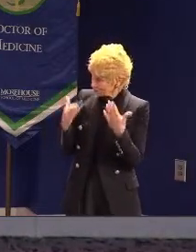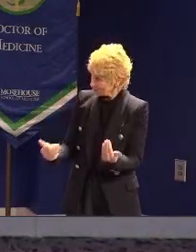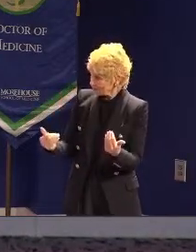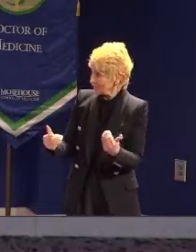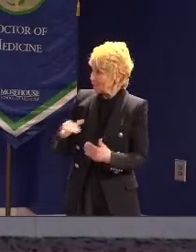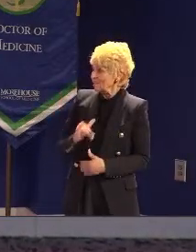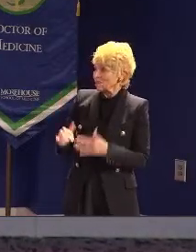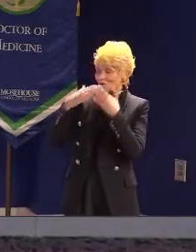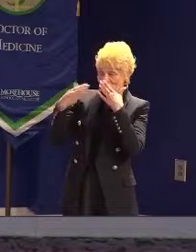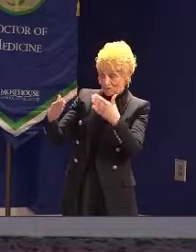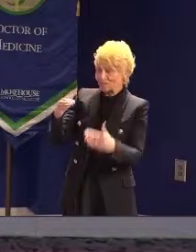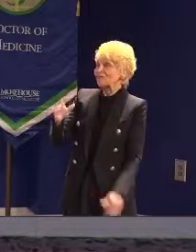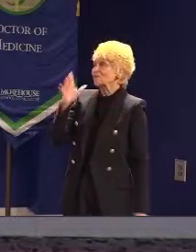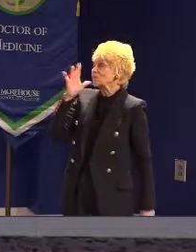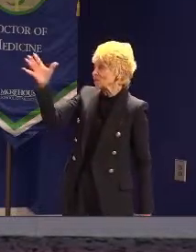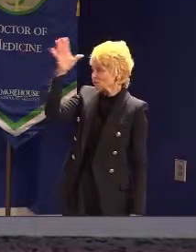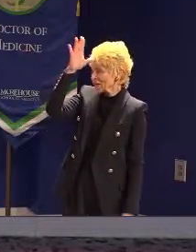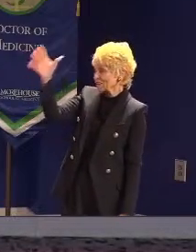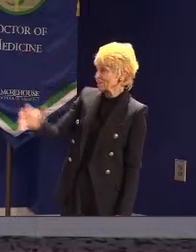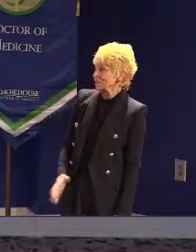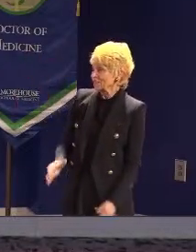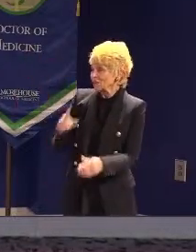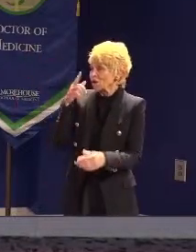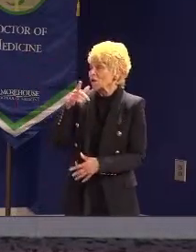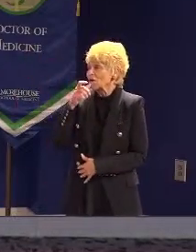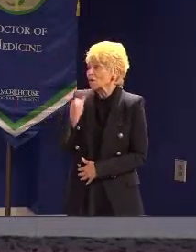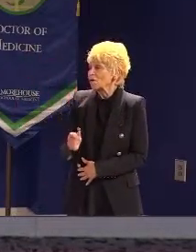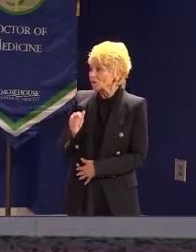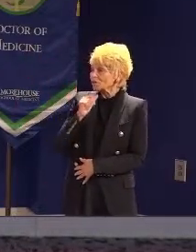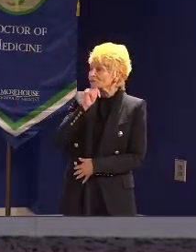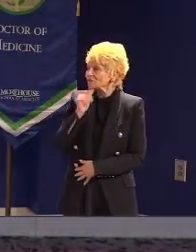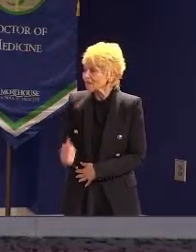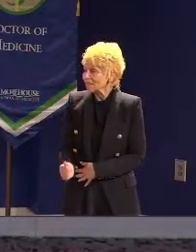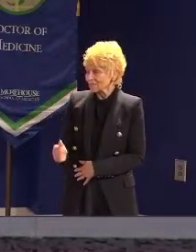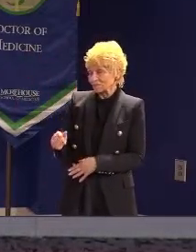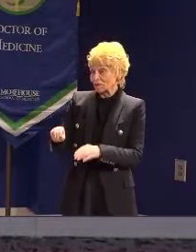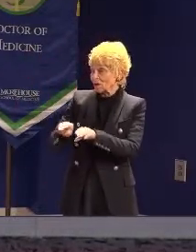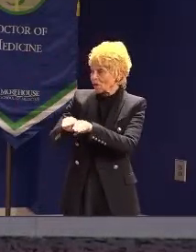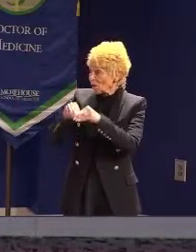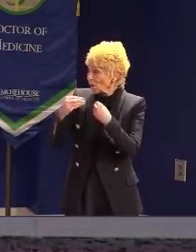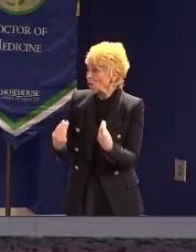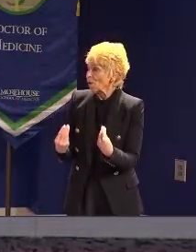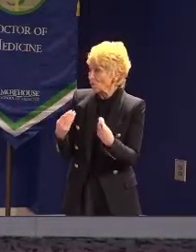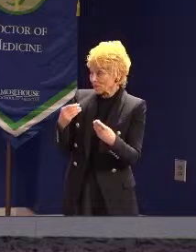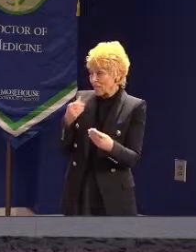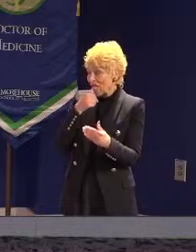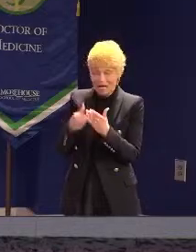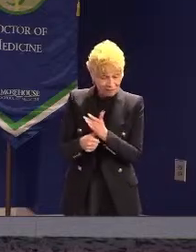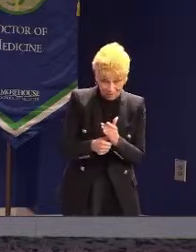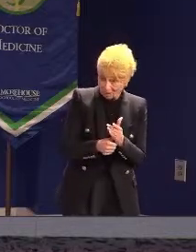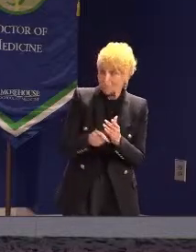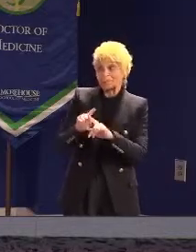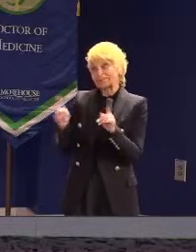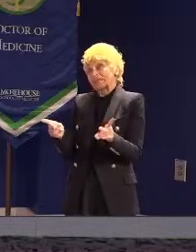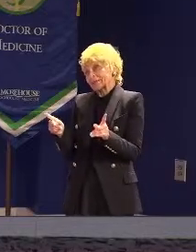for my mother, my father, who asked me not to open my envelope, but I did anyway. And